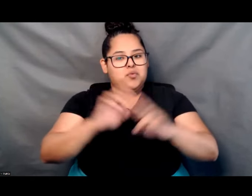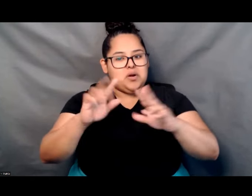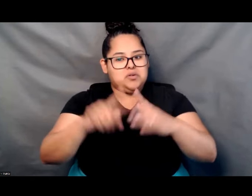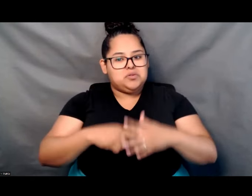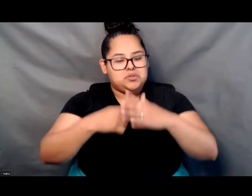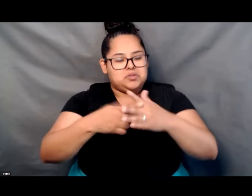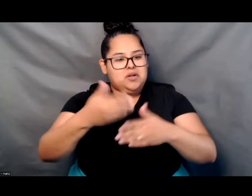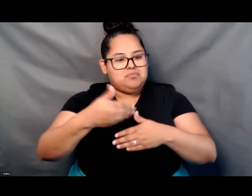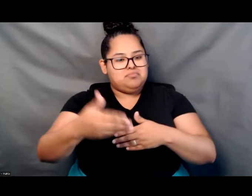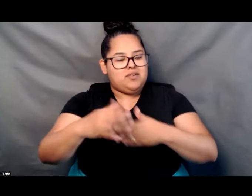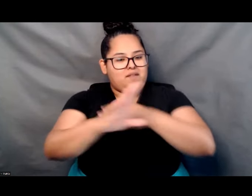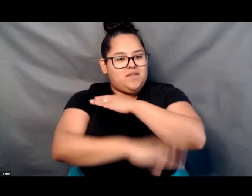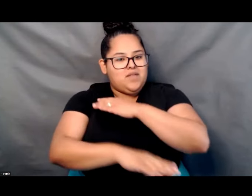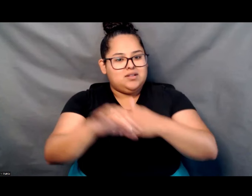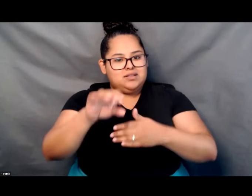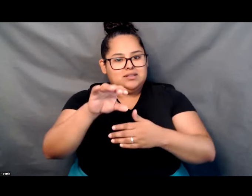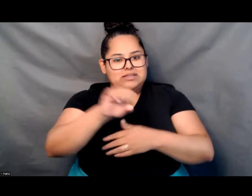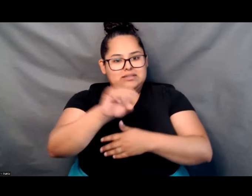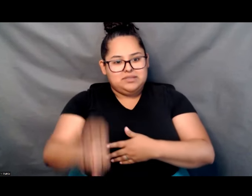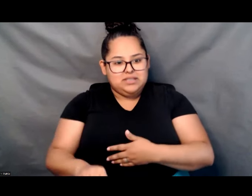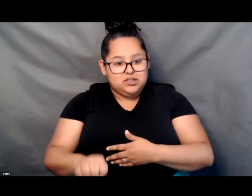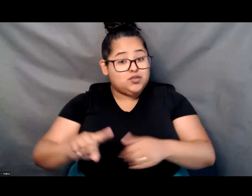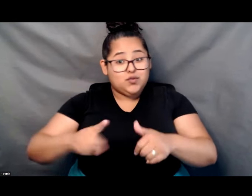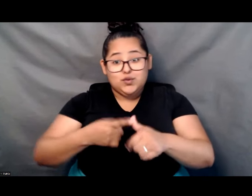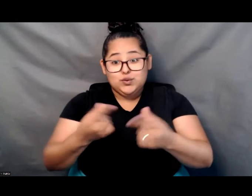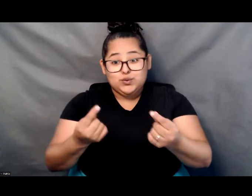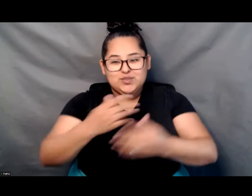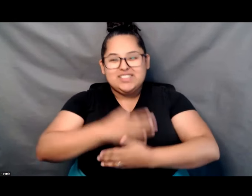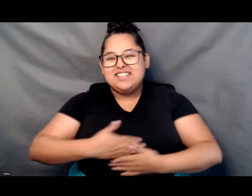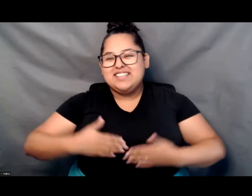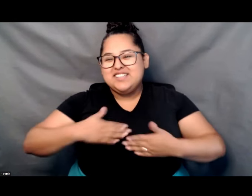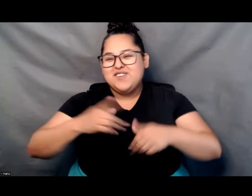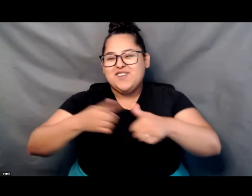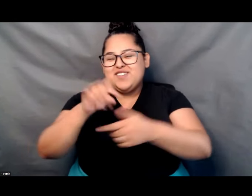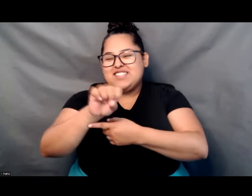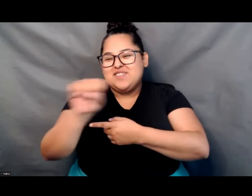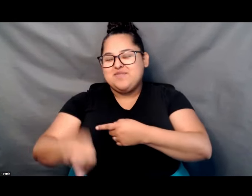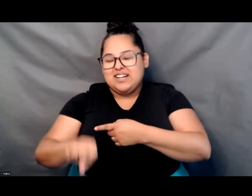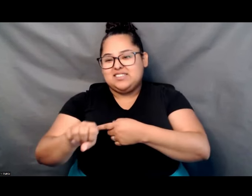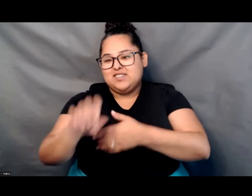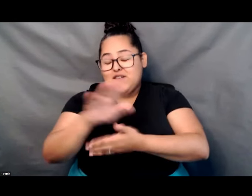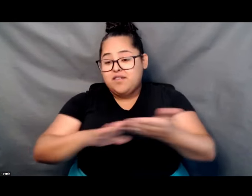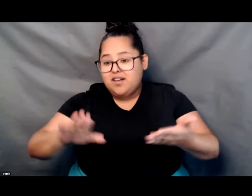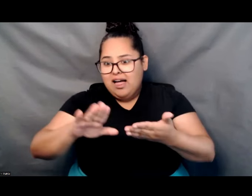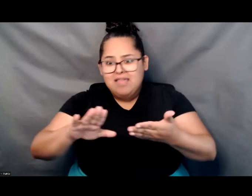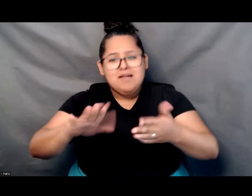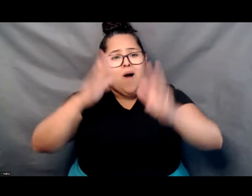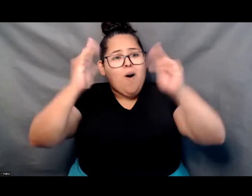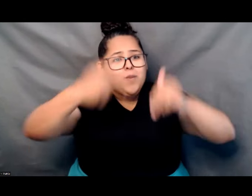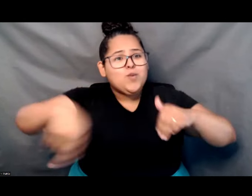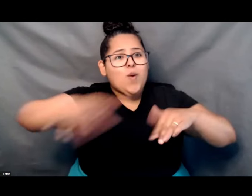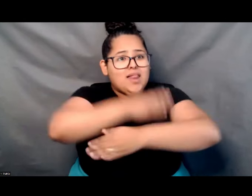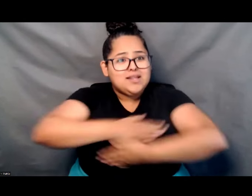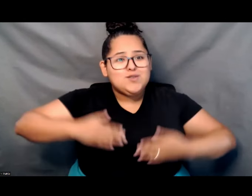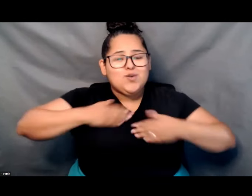fall semester. First thing is going to be enjoy your first semester of college. I hope you all have a great first semester. I hope you're